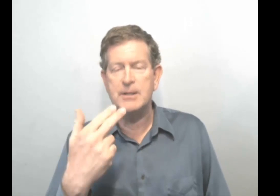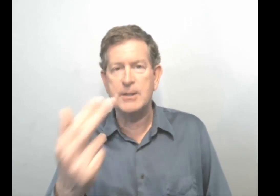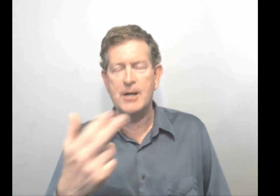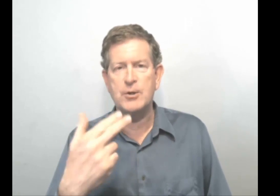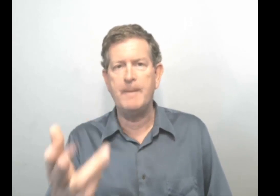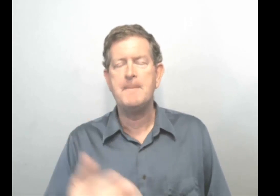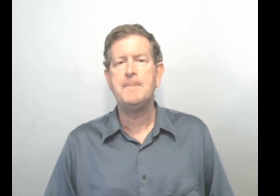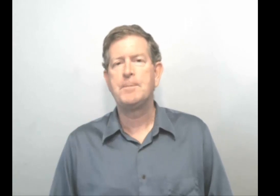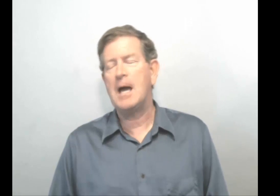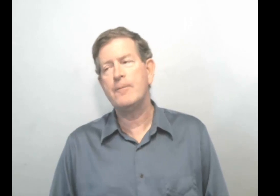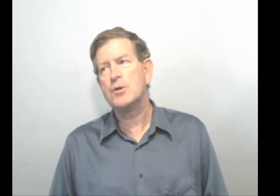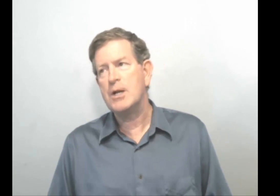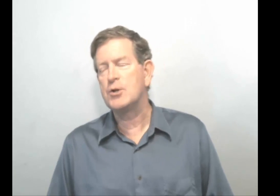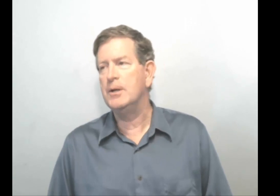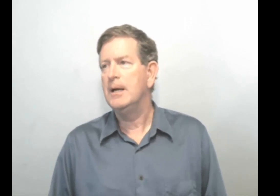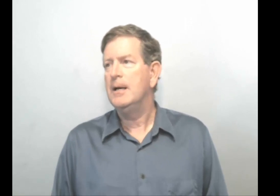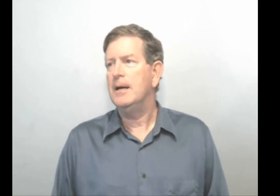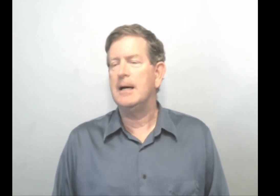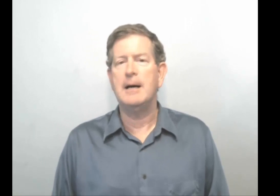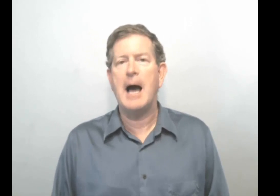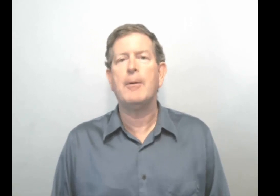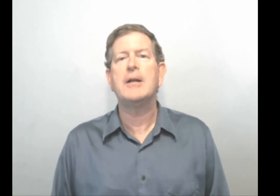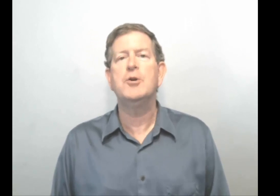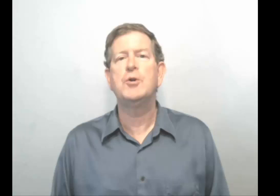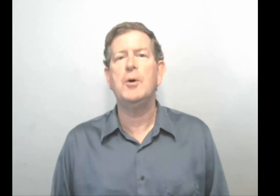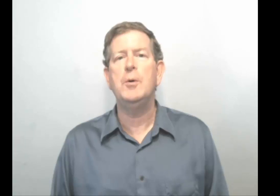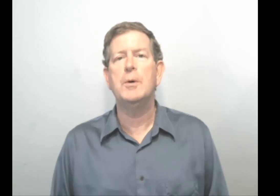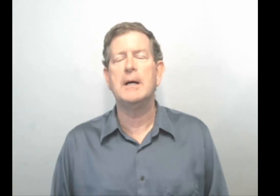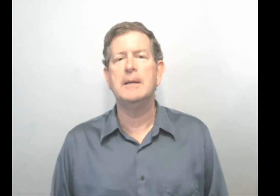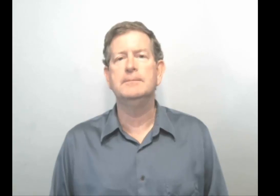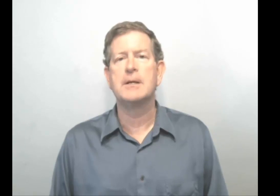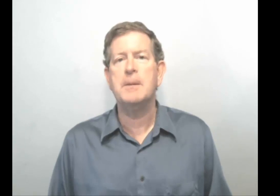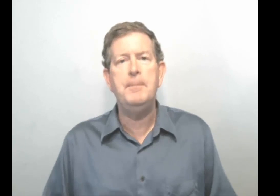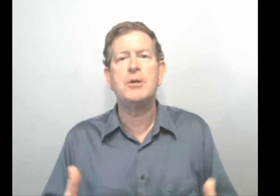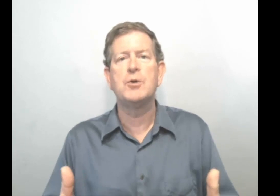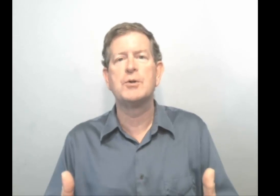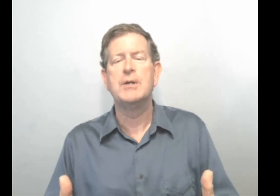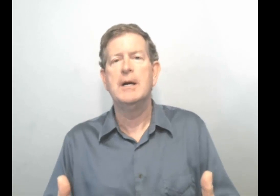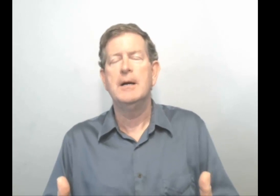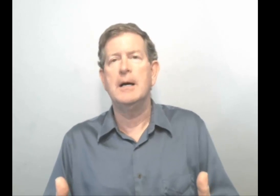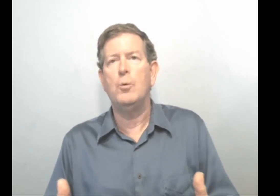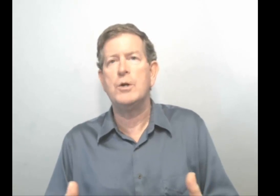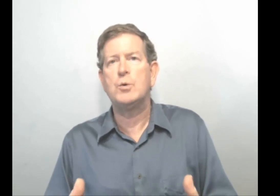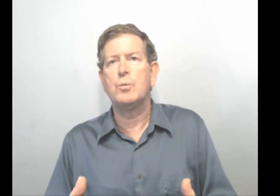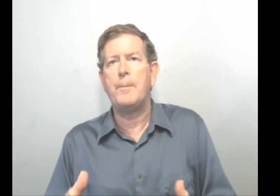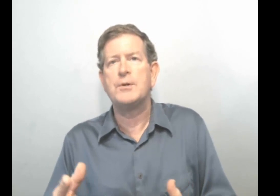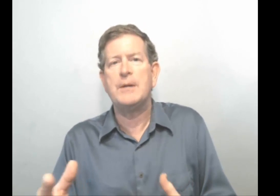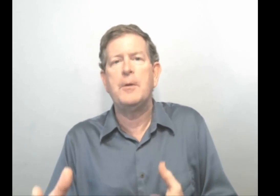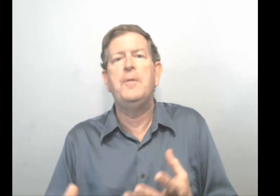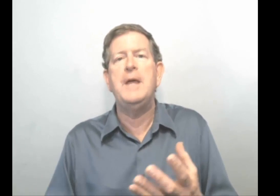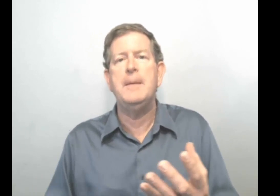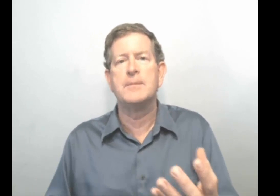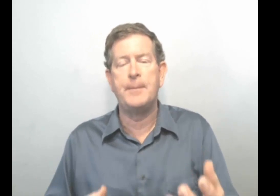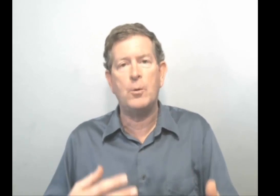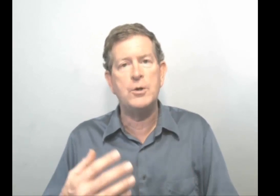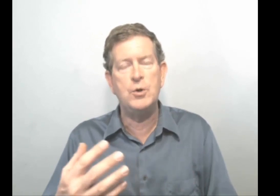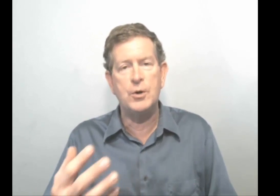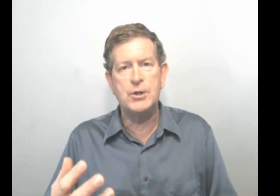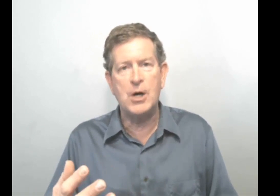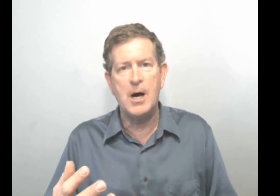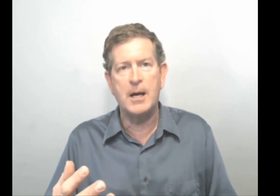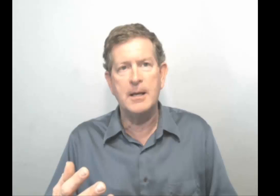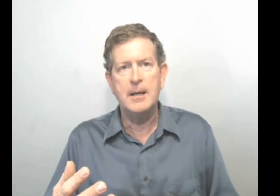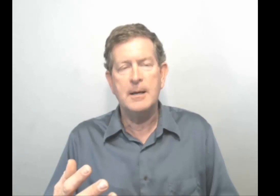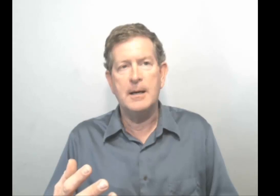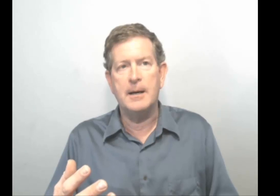pals conversation, I would like to show you some pictures which represent the themes about which you